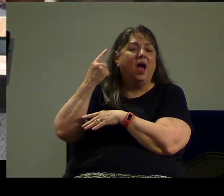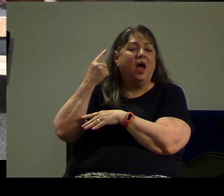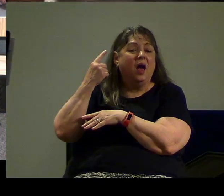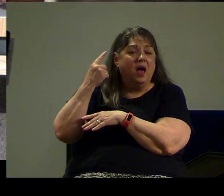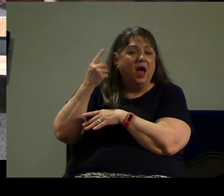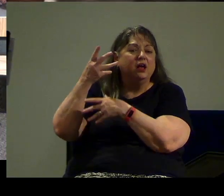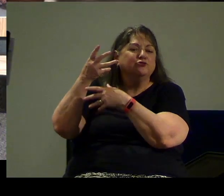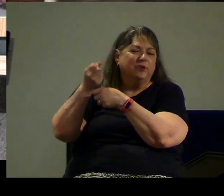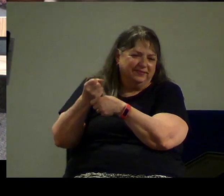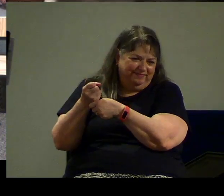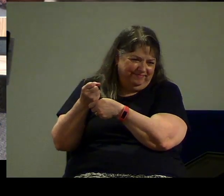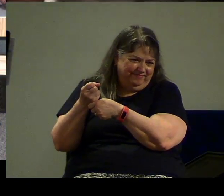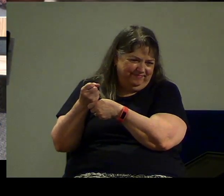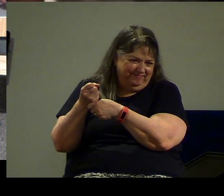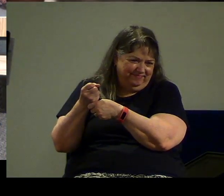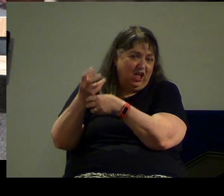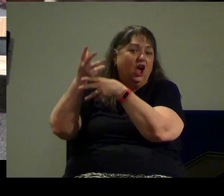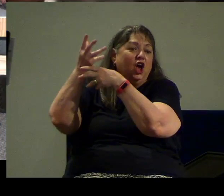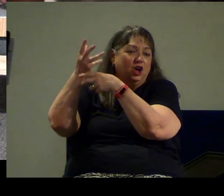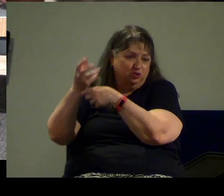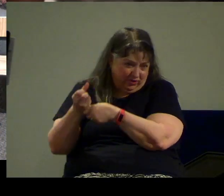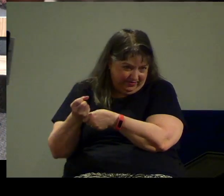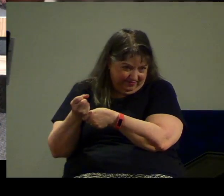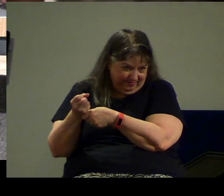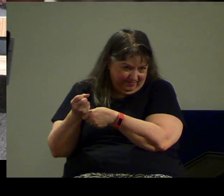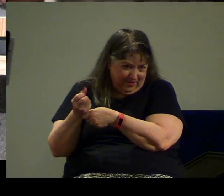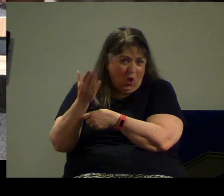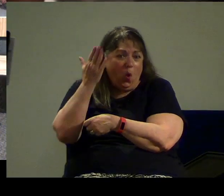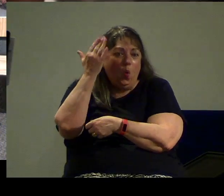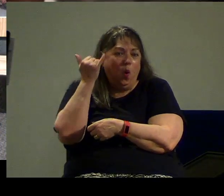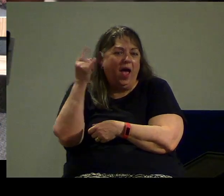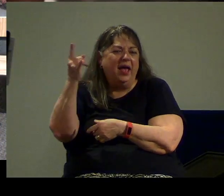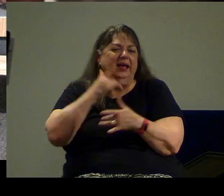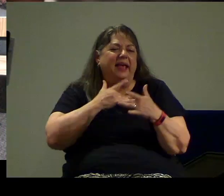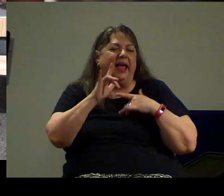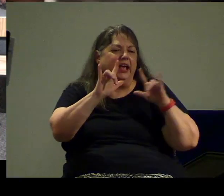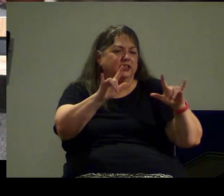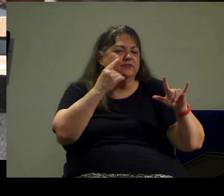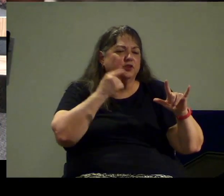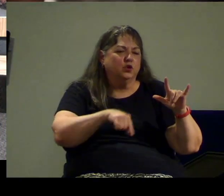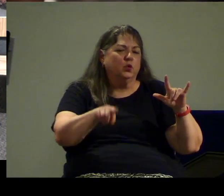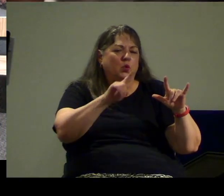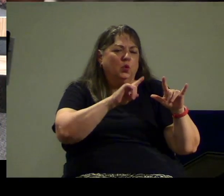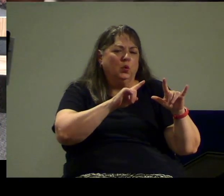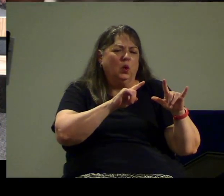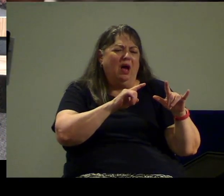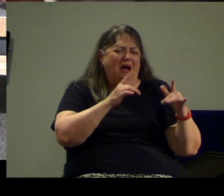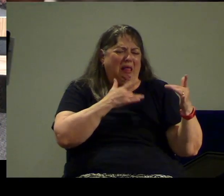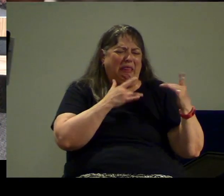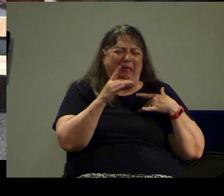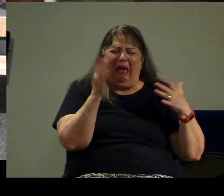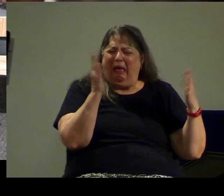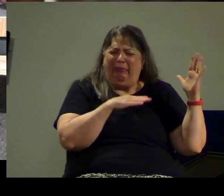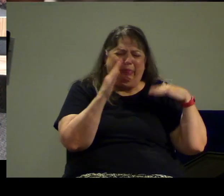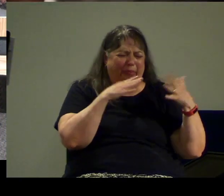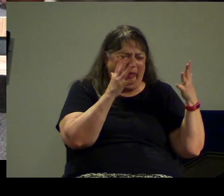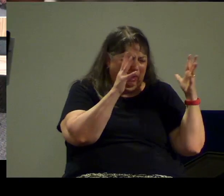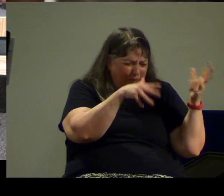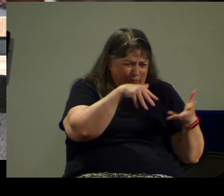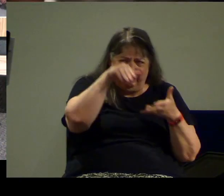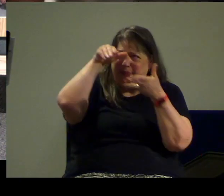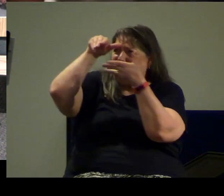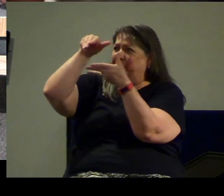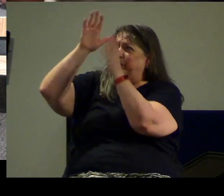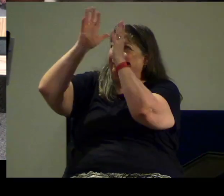to trust him. Trust in God because he cares for you. Casting all your care upon the Lord, for